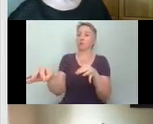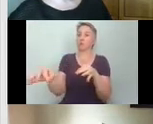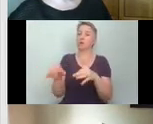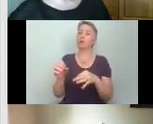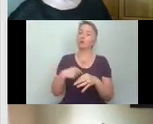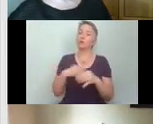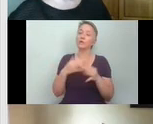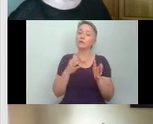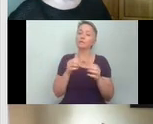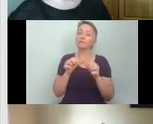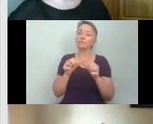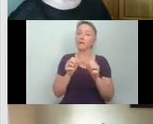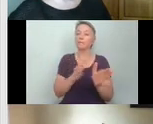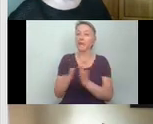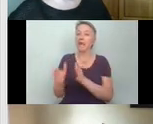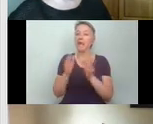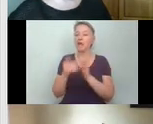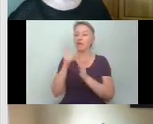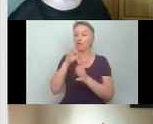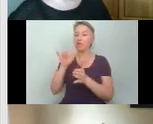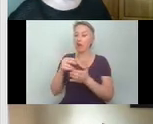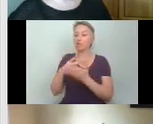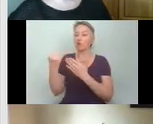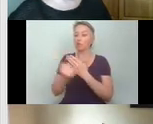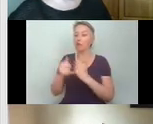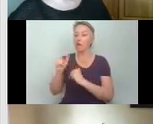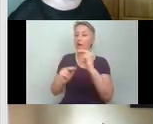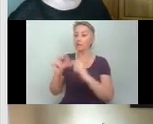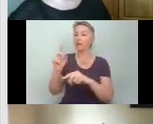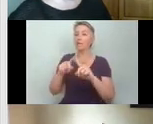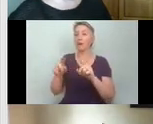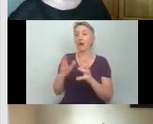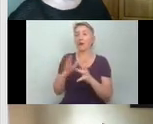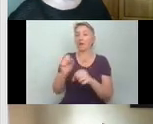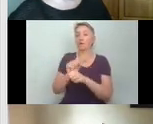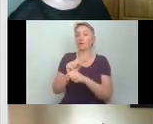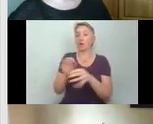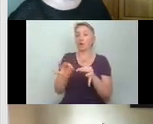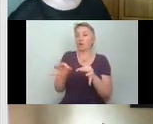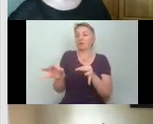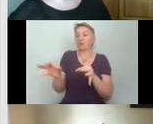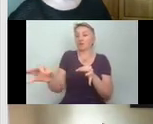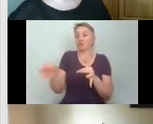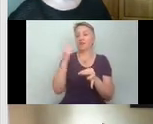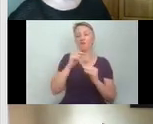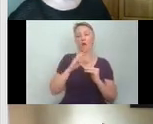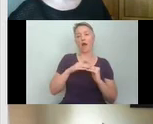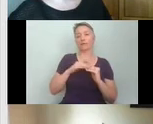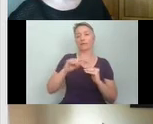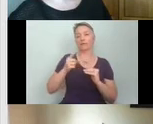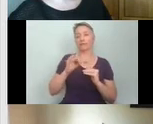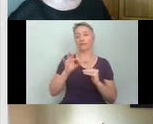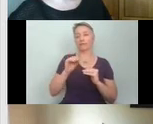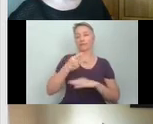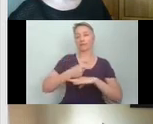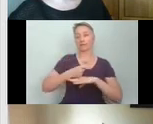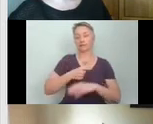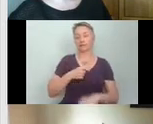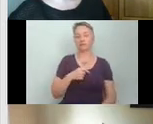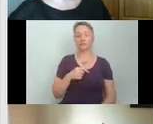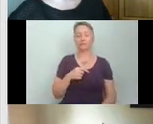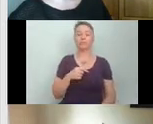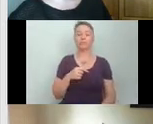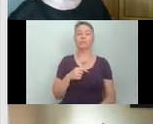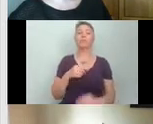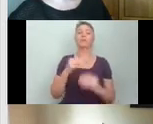but we've really pushed a lot of that work out for the at least those first 90 days. We also asked